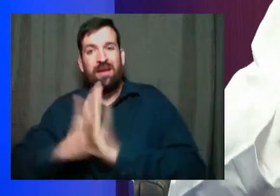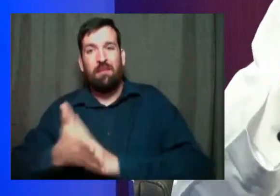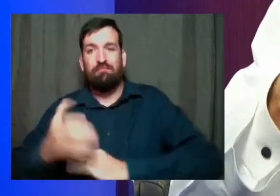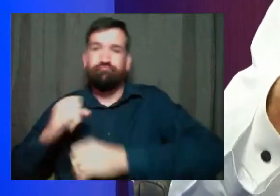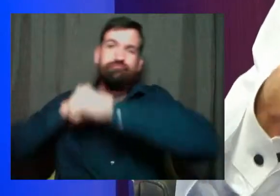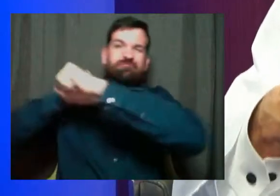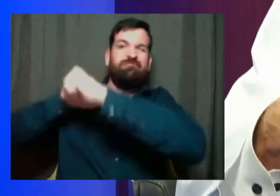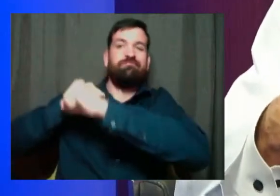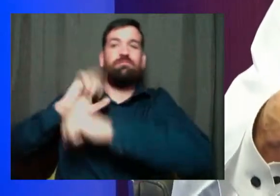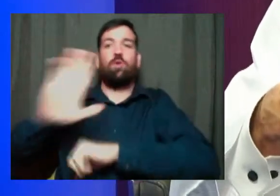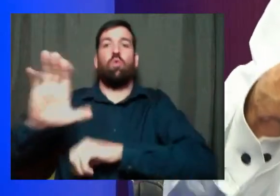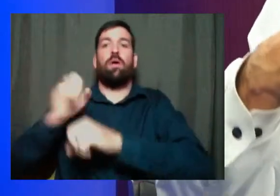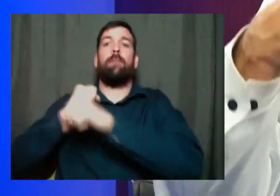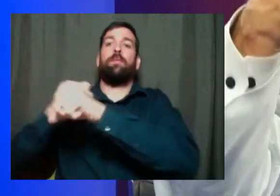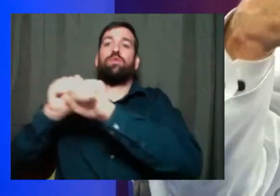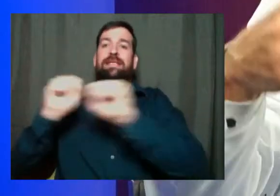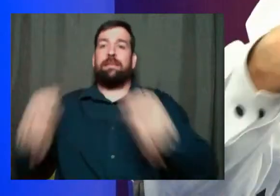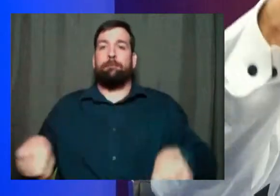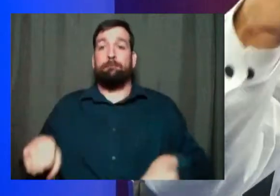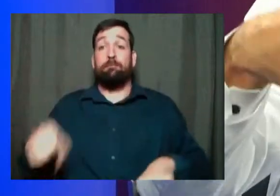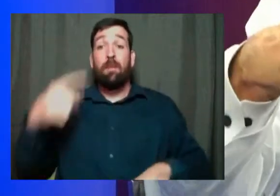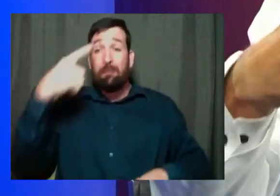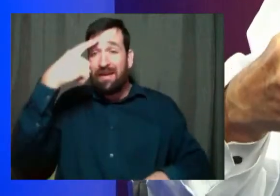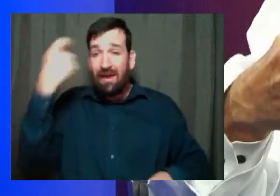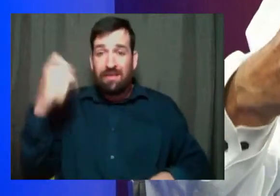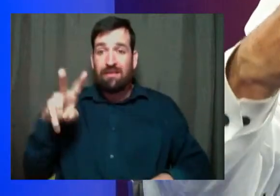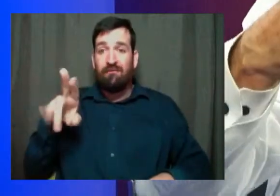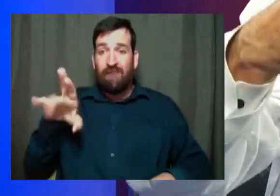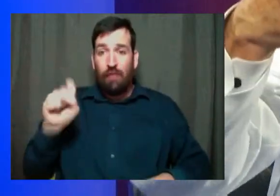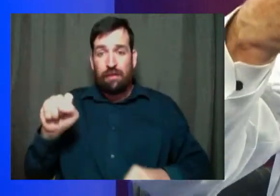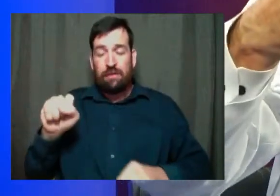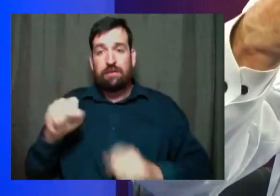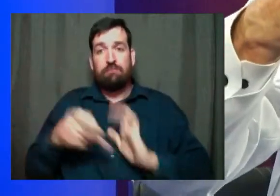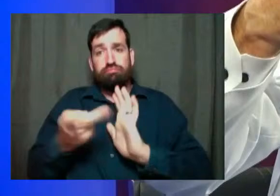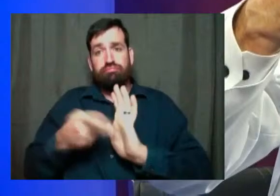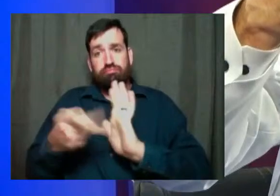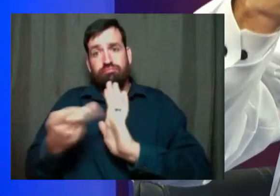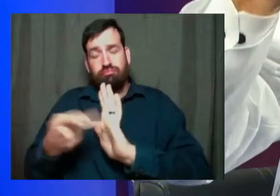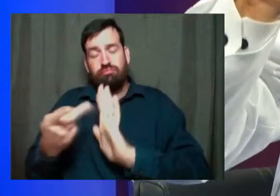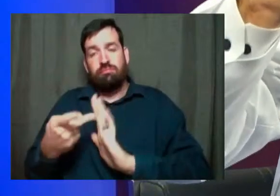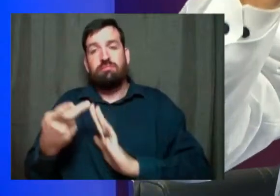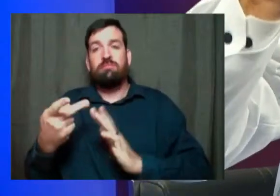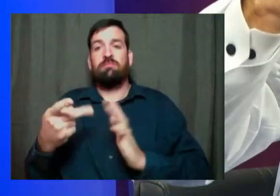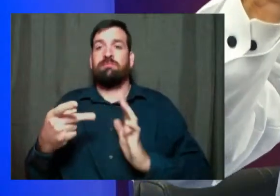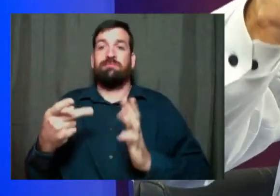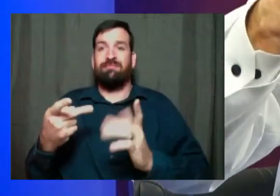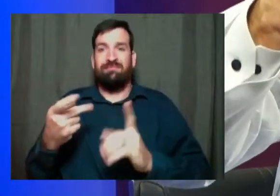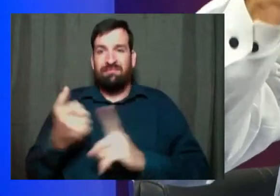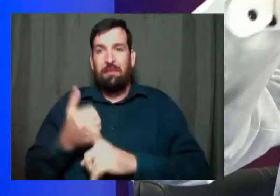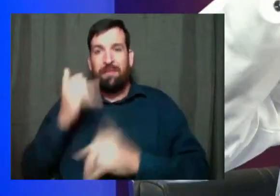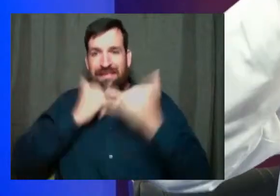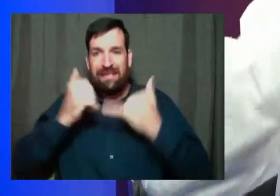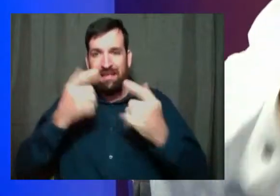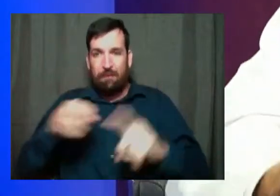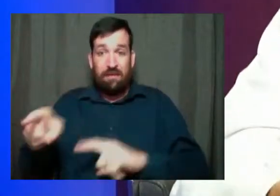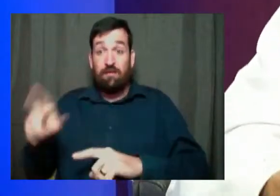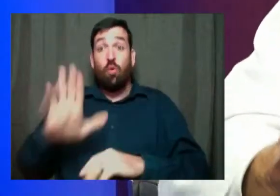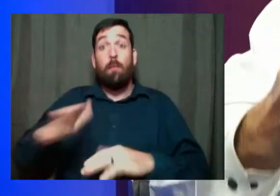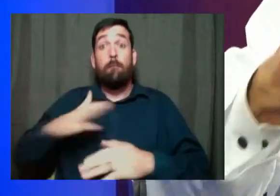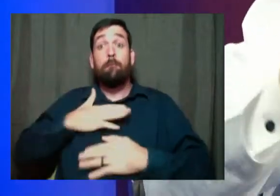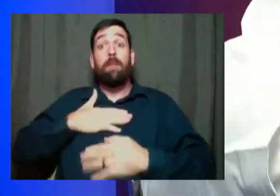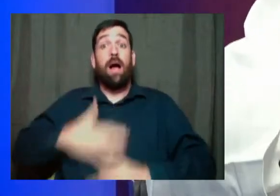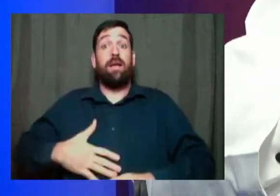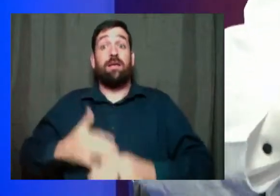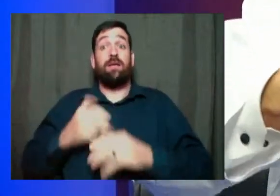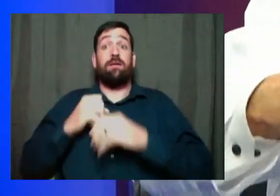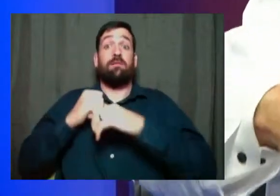because viruses make so many mistakes, they keep getting made. The way that your body can help prevent that is it gets rid of the virus.